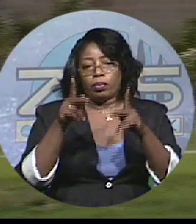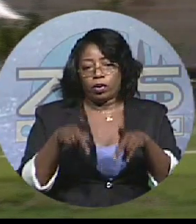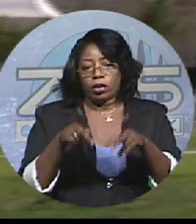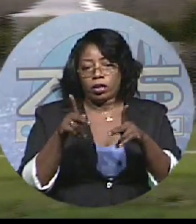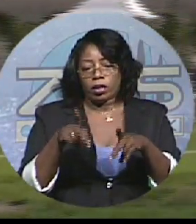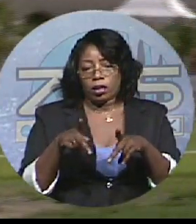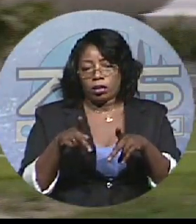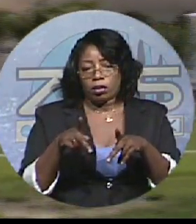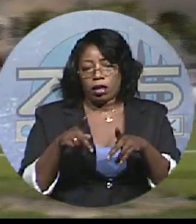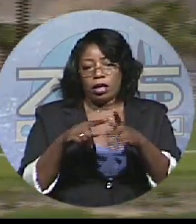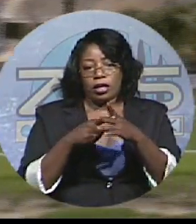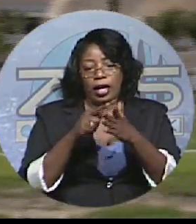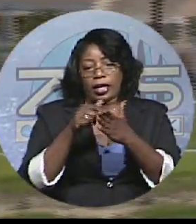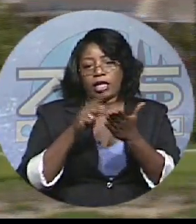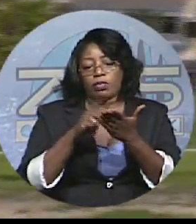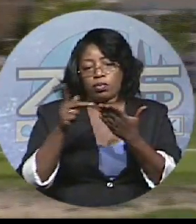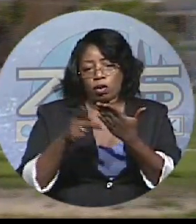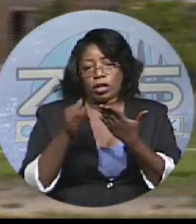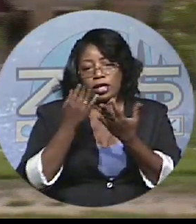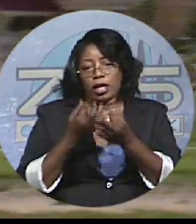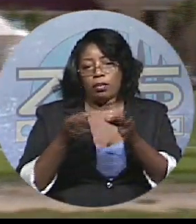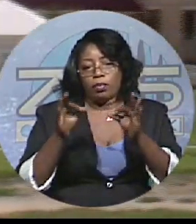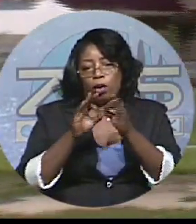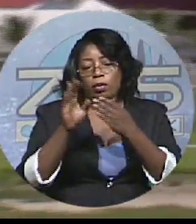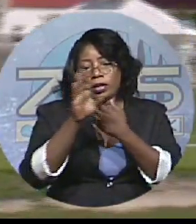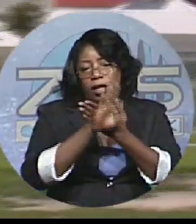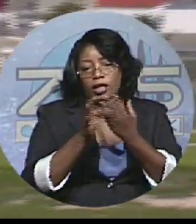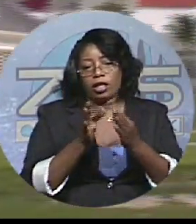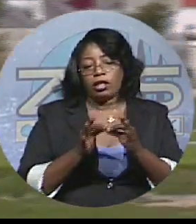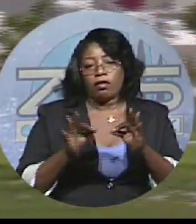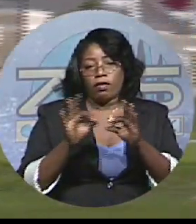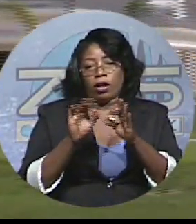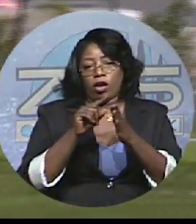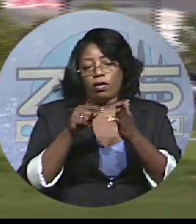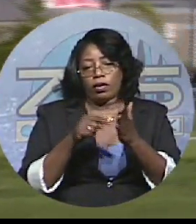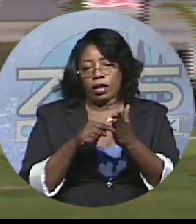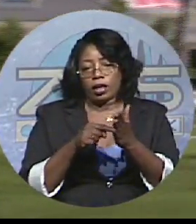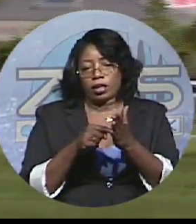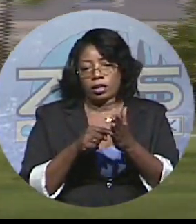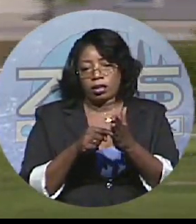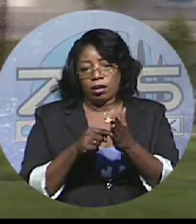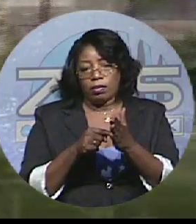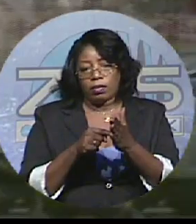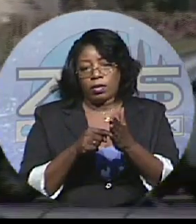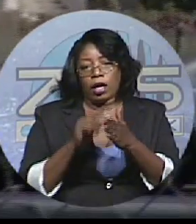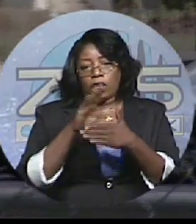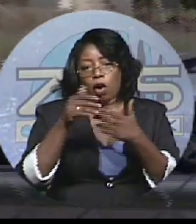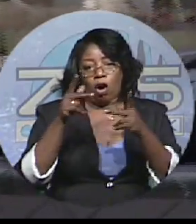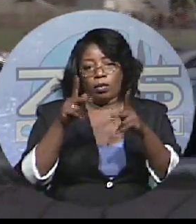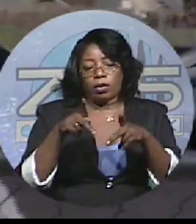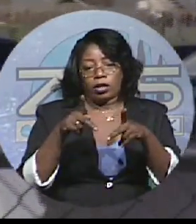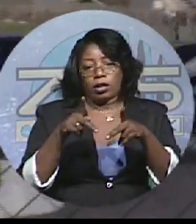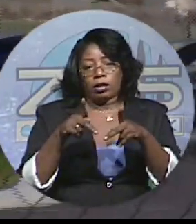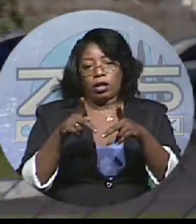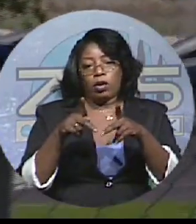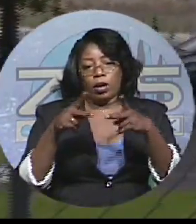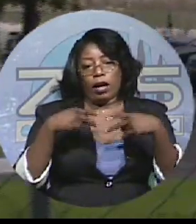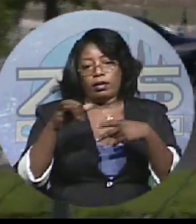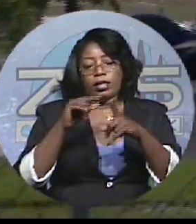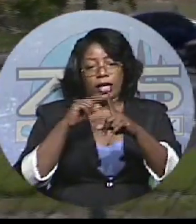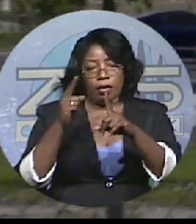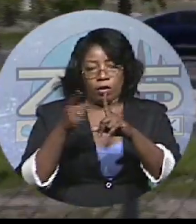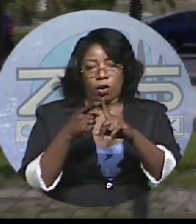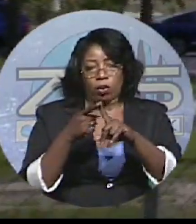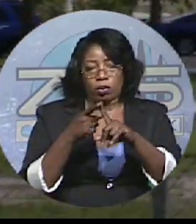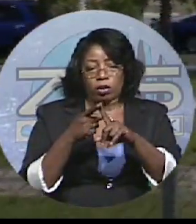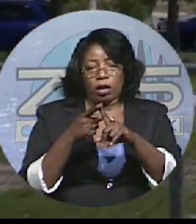saying relaunching the project is critical to the protection of the value of the assets, and all parties should reach toward this goal. According to the